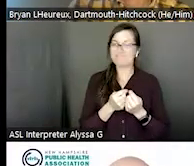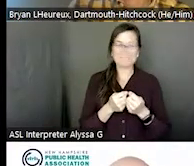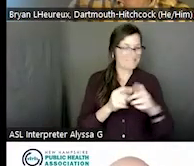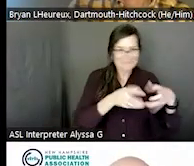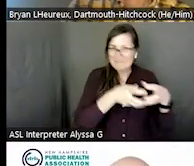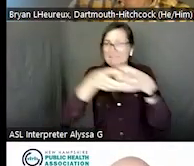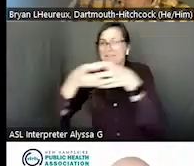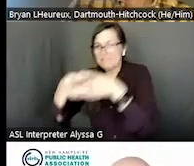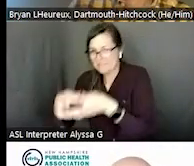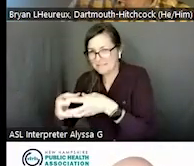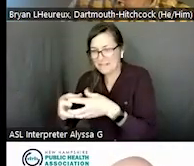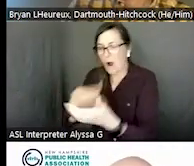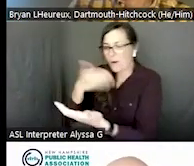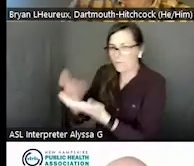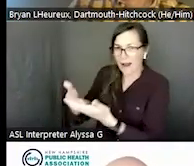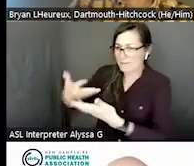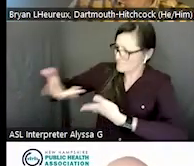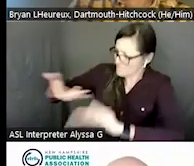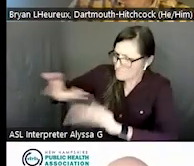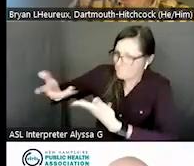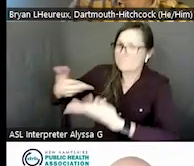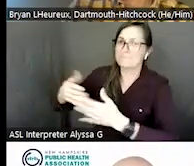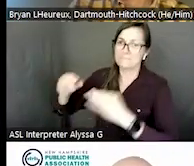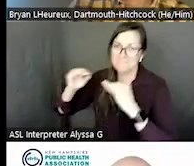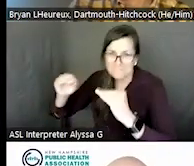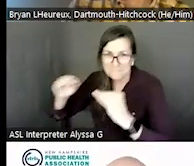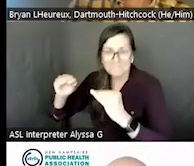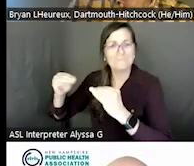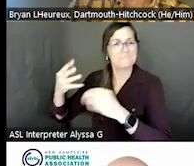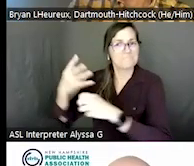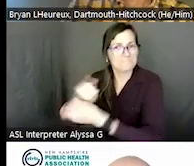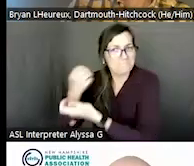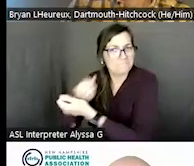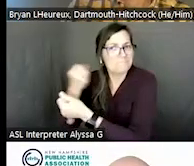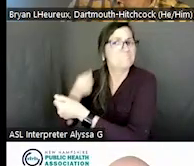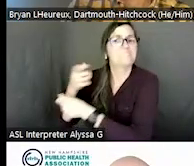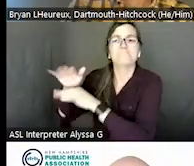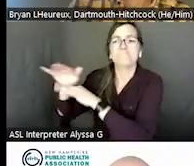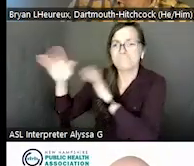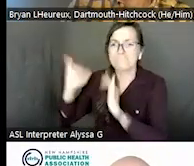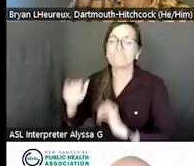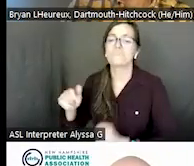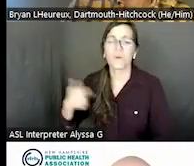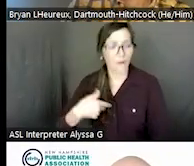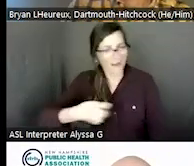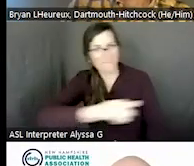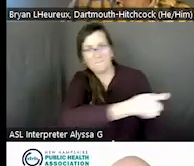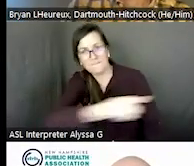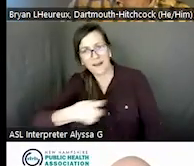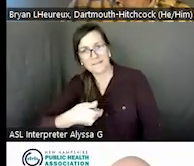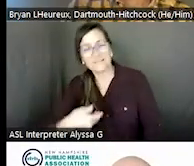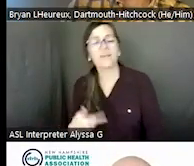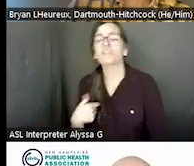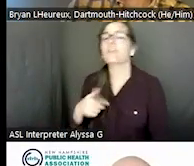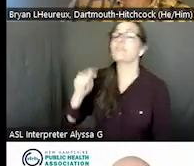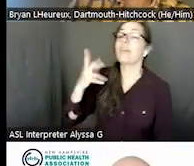health literate manner that was approachable and reliable. And we had this invitation, and we came back and did a